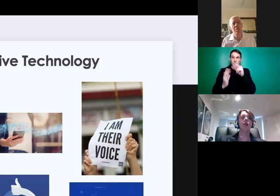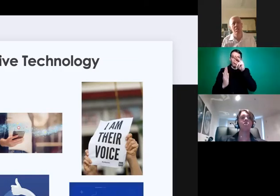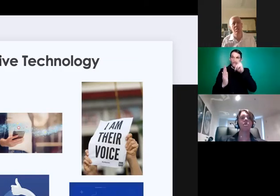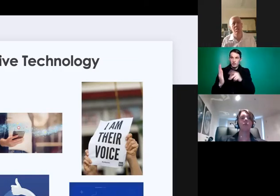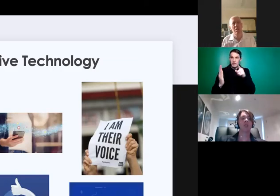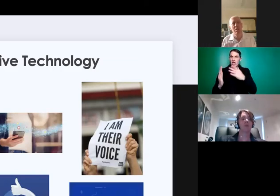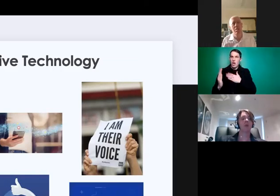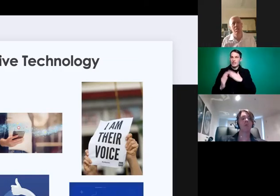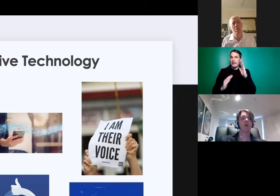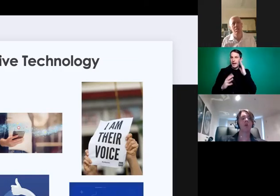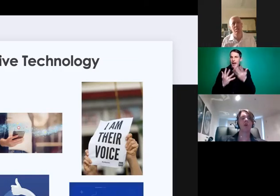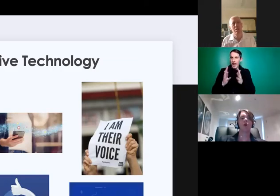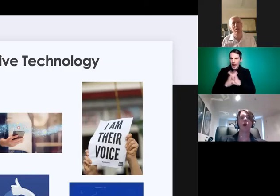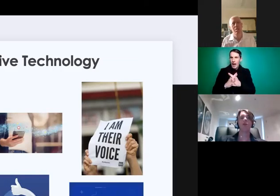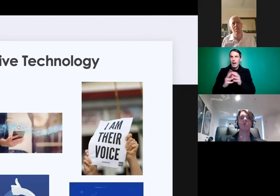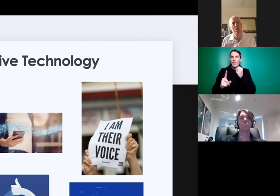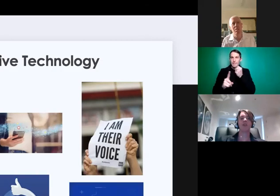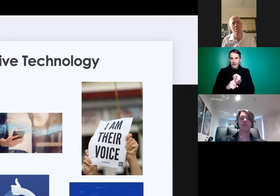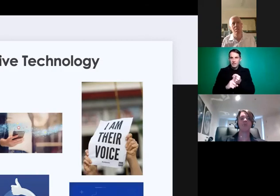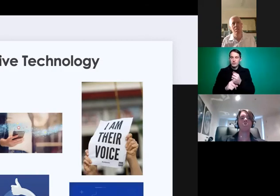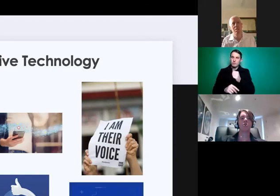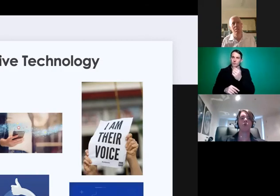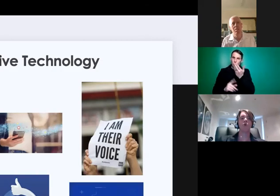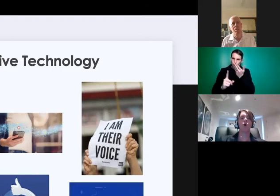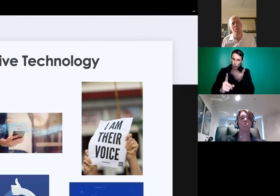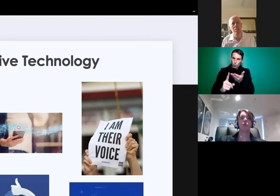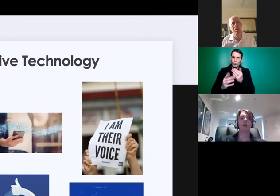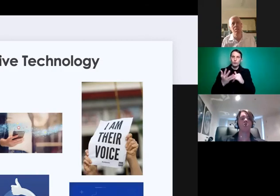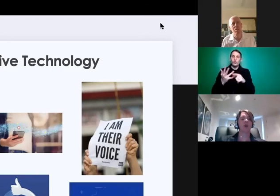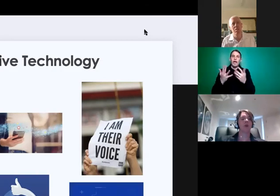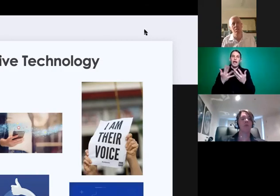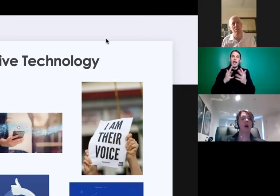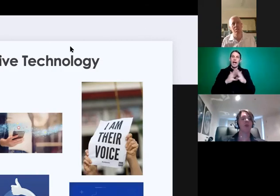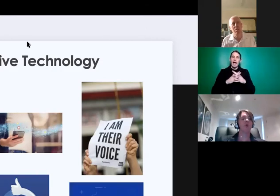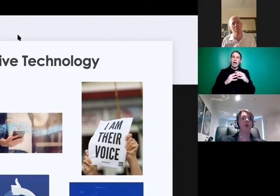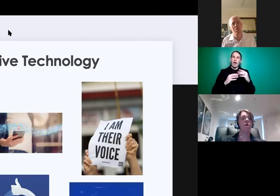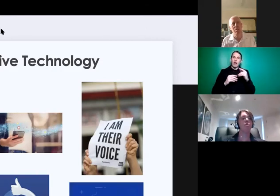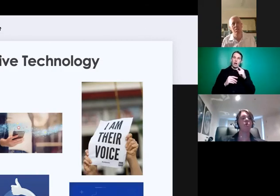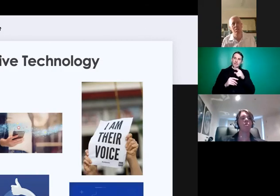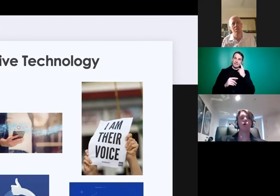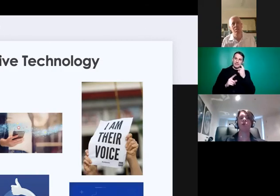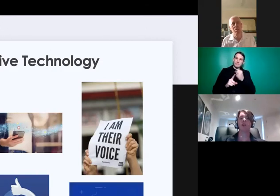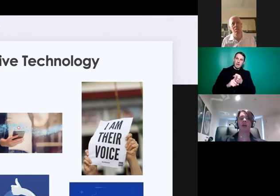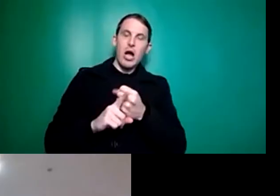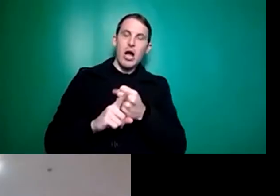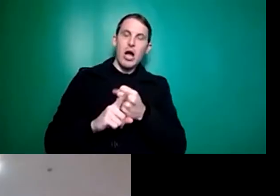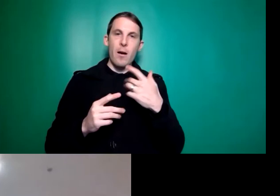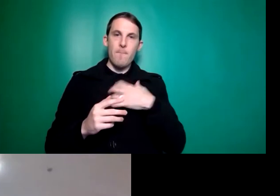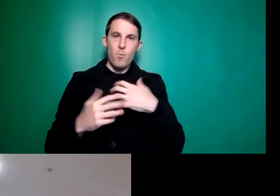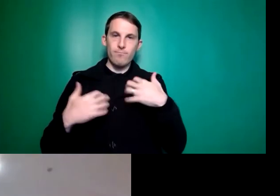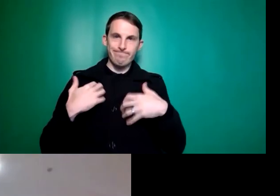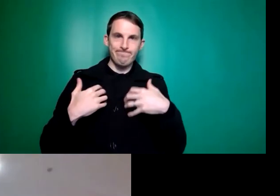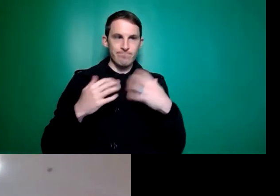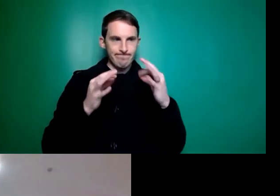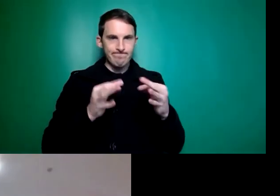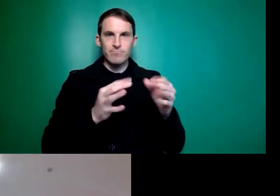how does this impact upon people on the ground? Why is it that it makes a difference to you and why should they do something about it? So really important that you take the time to